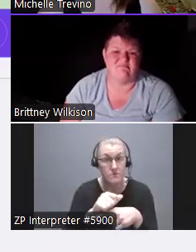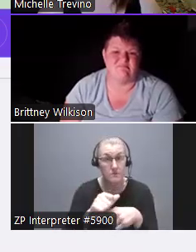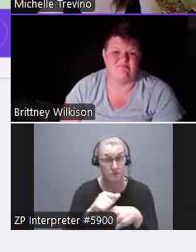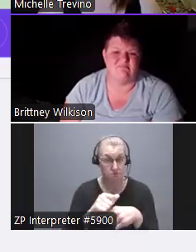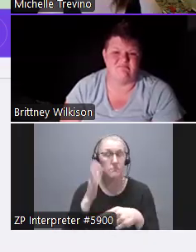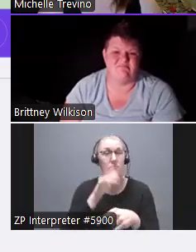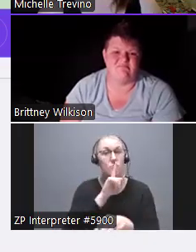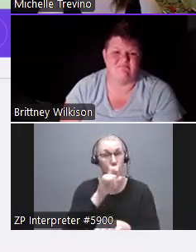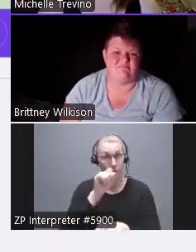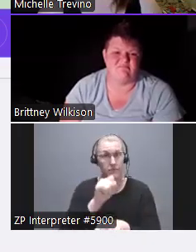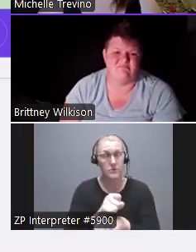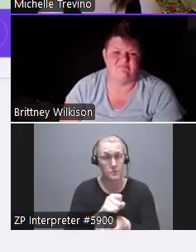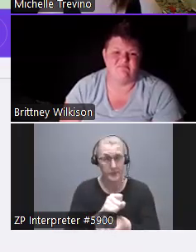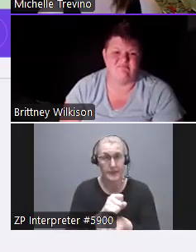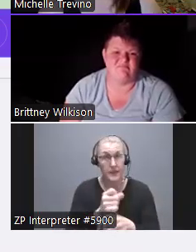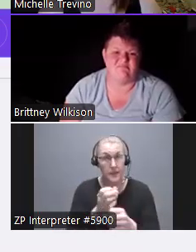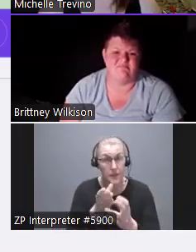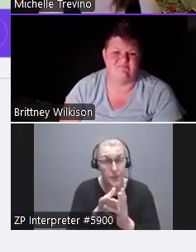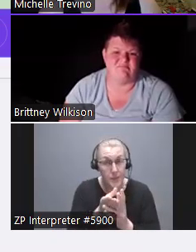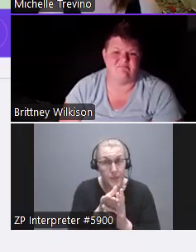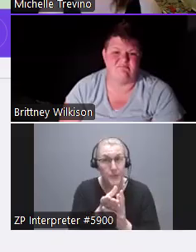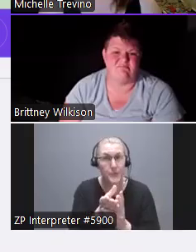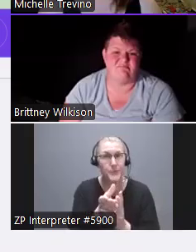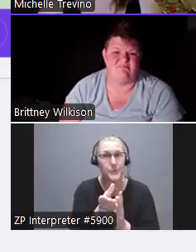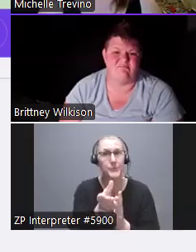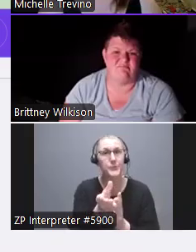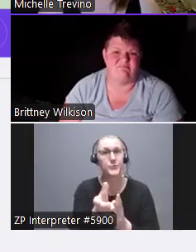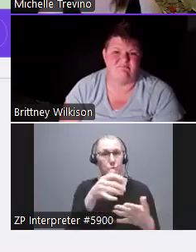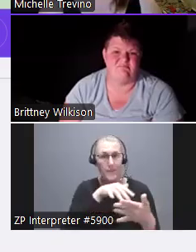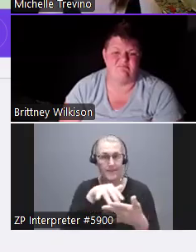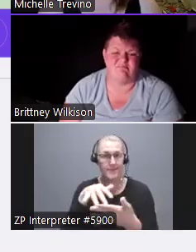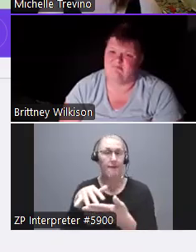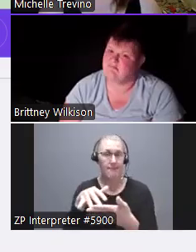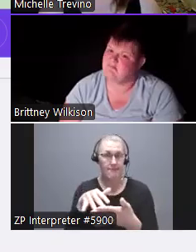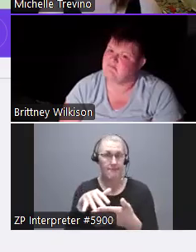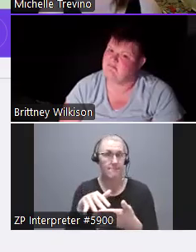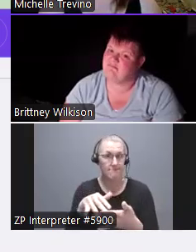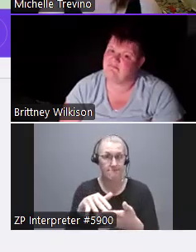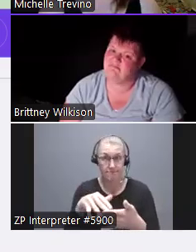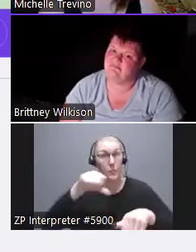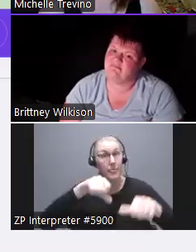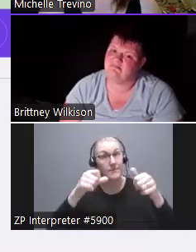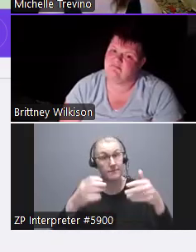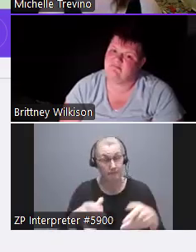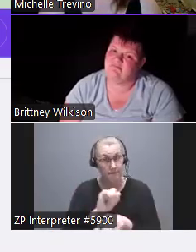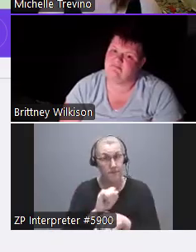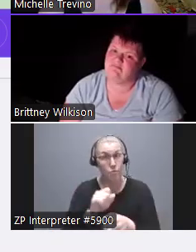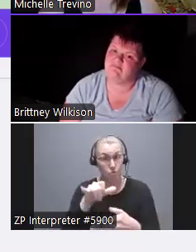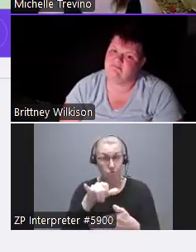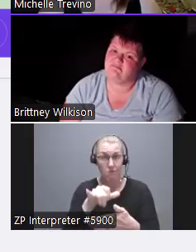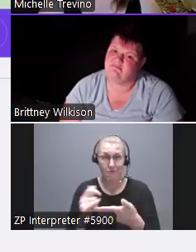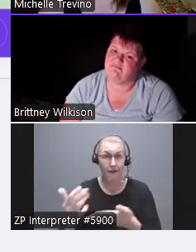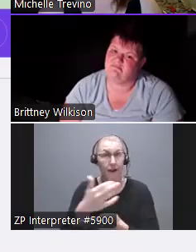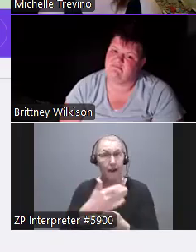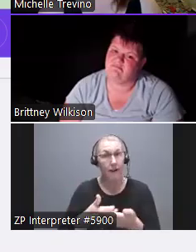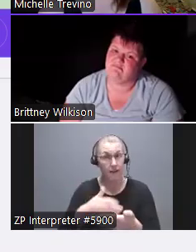go through the study with you. The scientists that work on it and gather the data